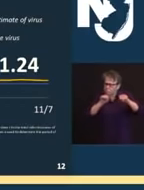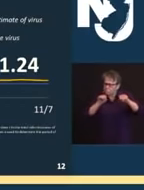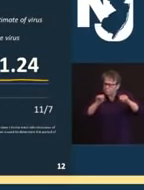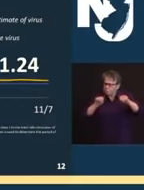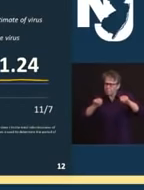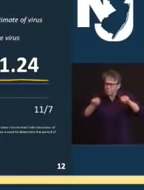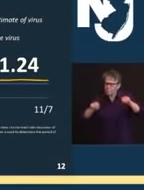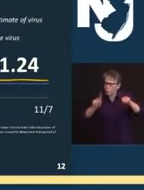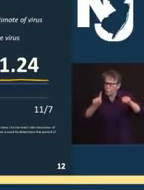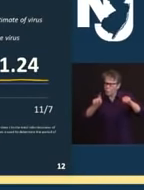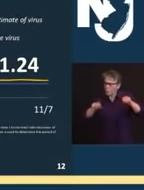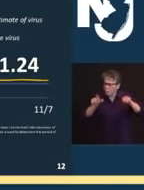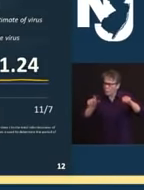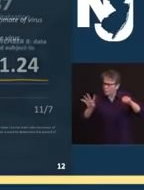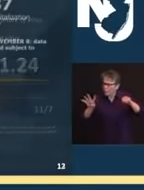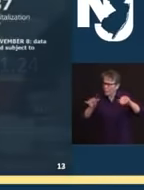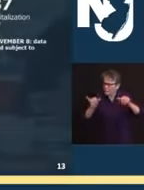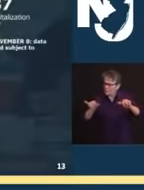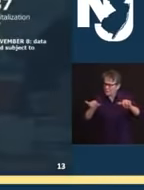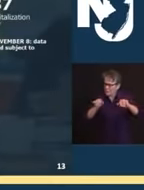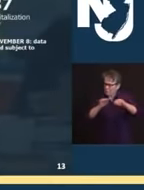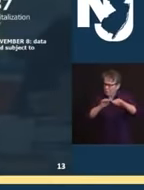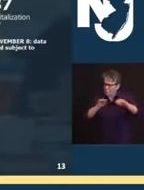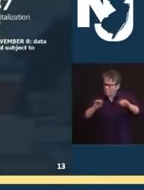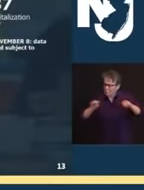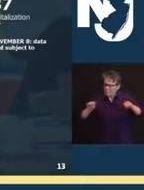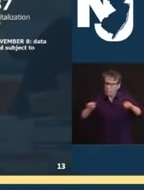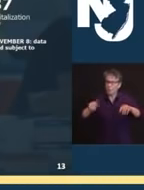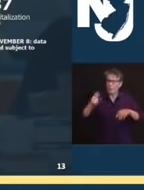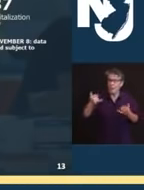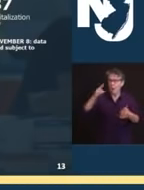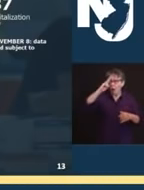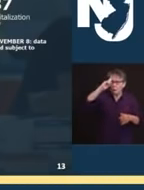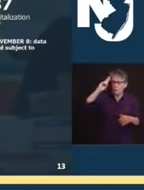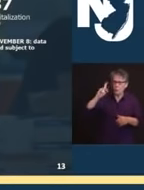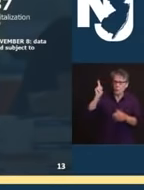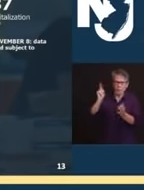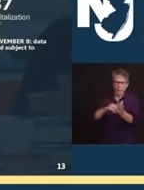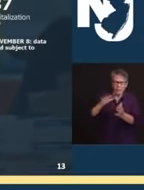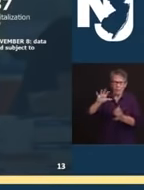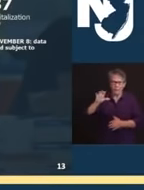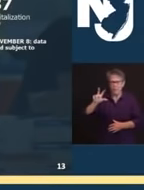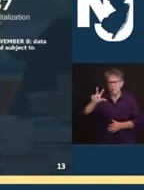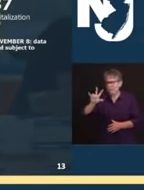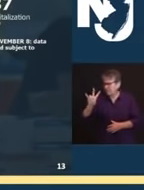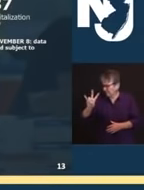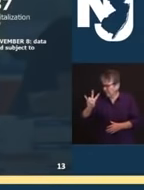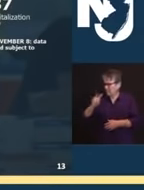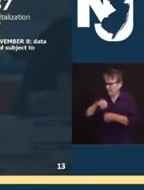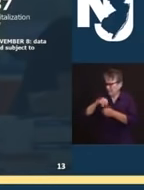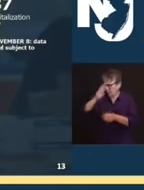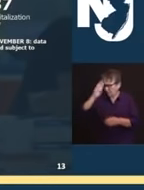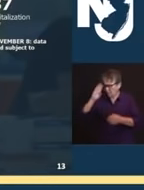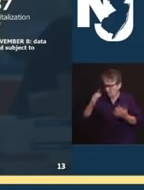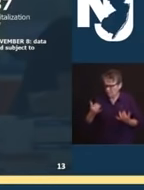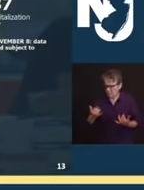been. In our hospitals, a total of 1,537 patients were being treated yesterday,